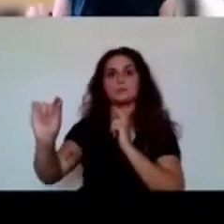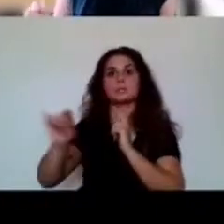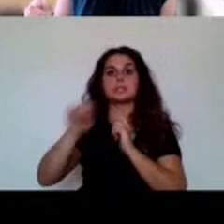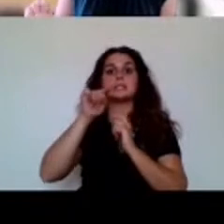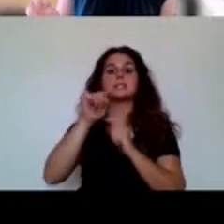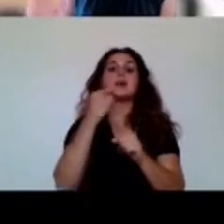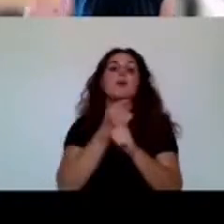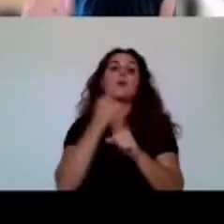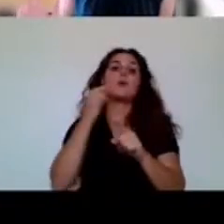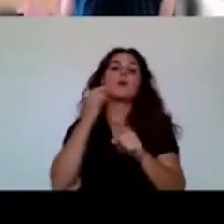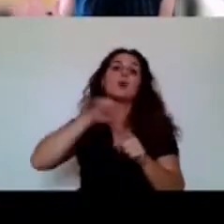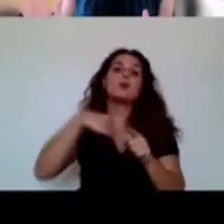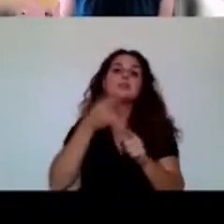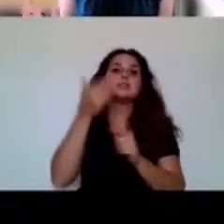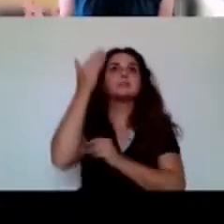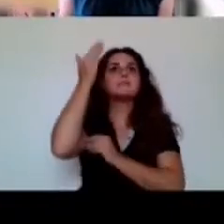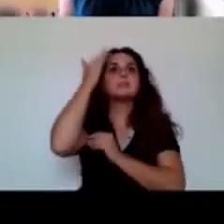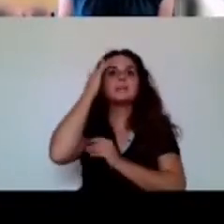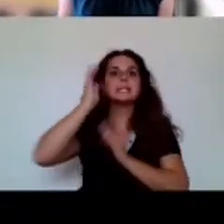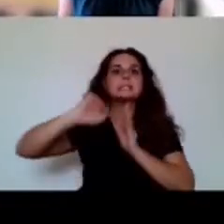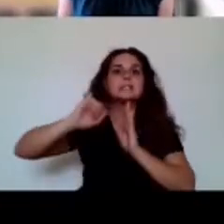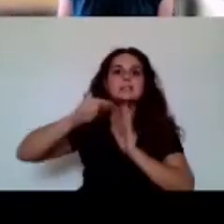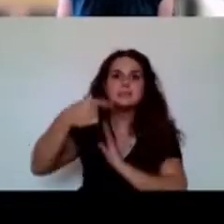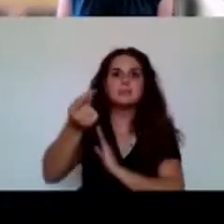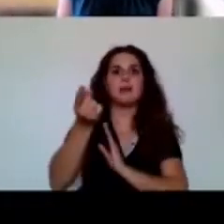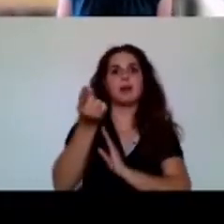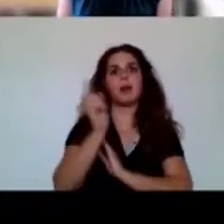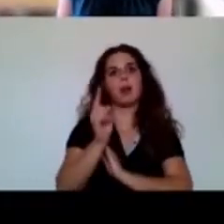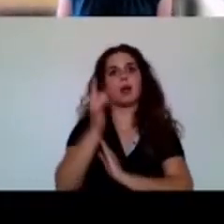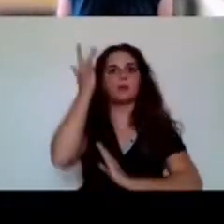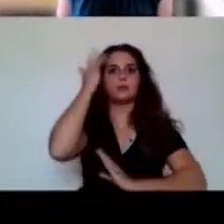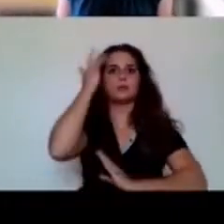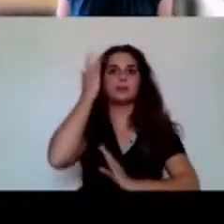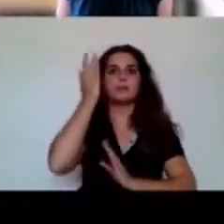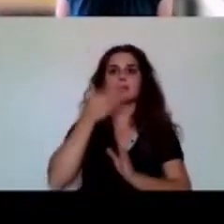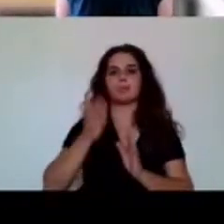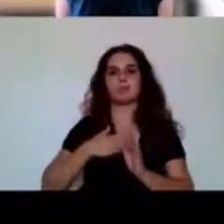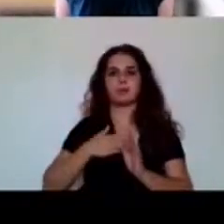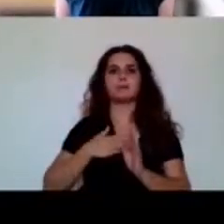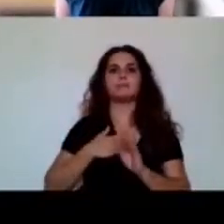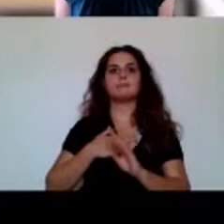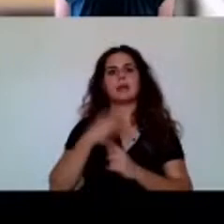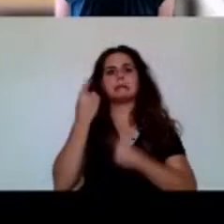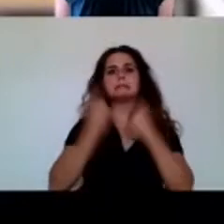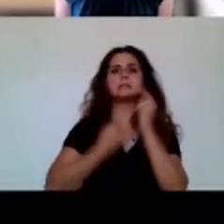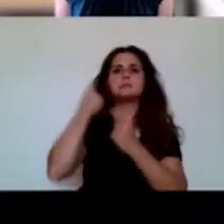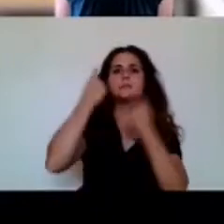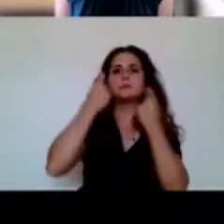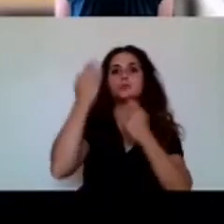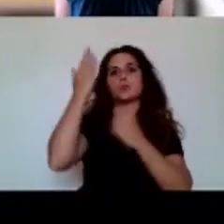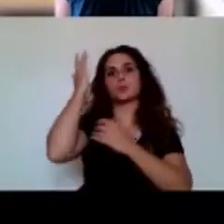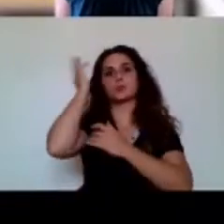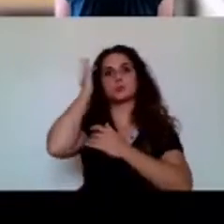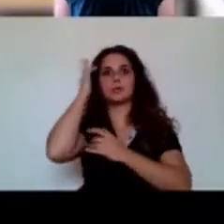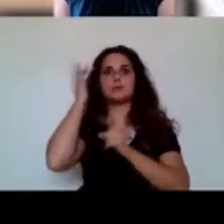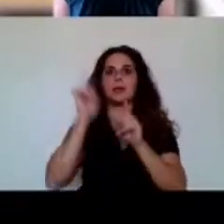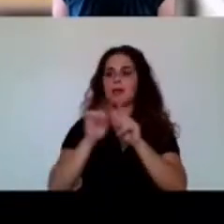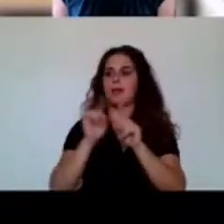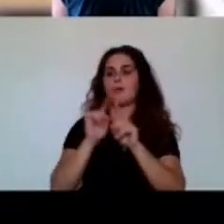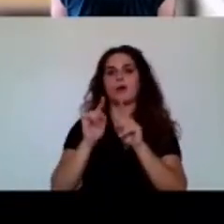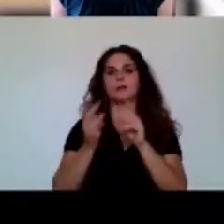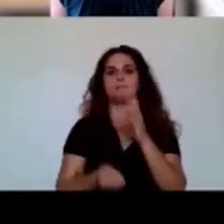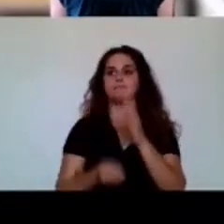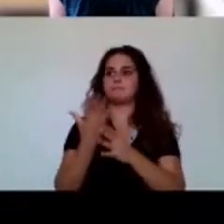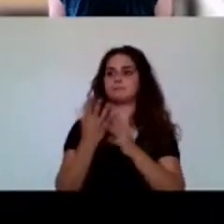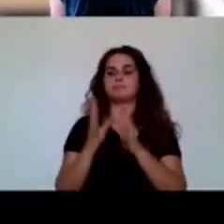is because we're not always consciously aware of what it is that our brains are trying to optimize. You might think that our brains are trying to optimize how well we